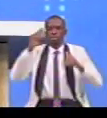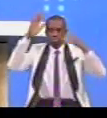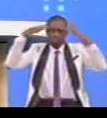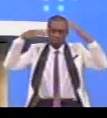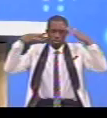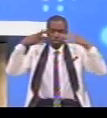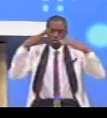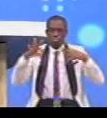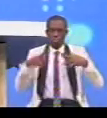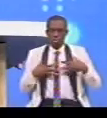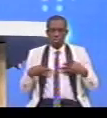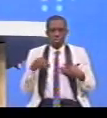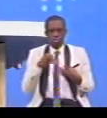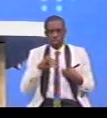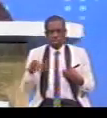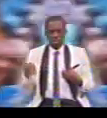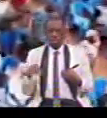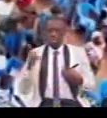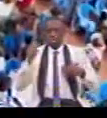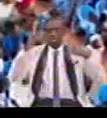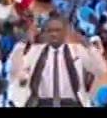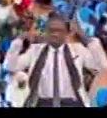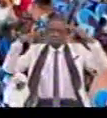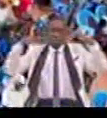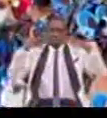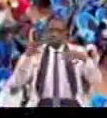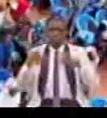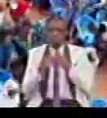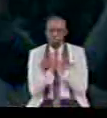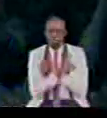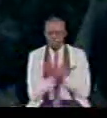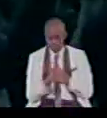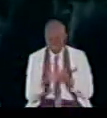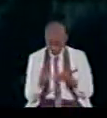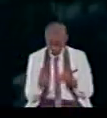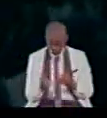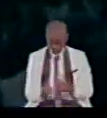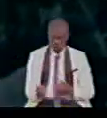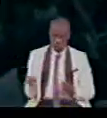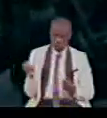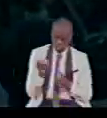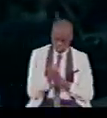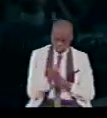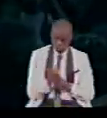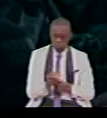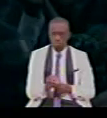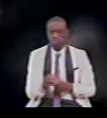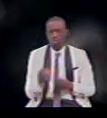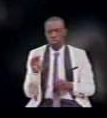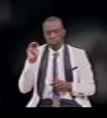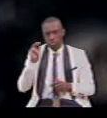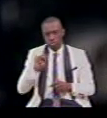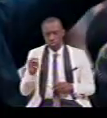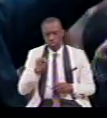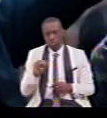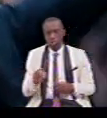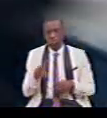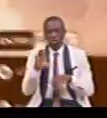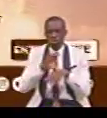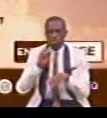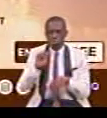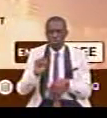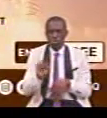the rain of Deliverance also featuring ministers Church workers and professionals conference